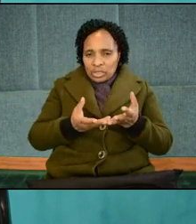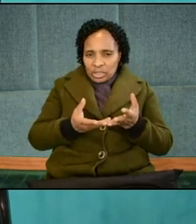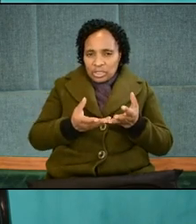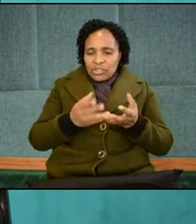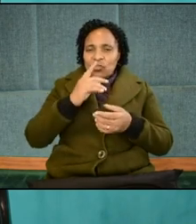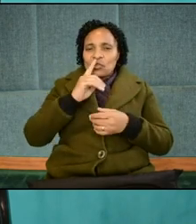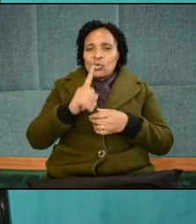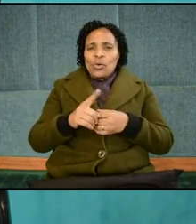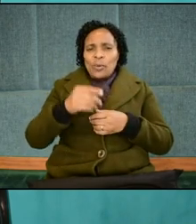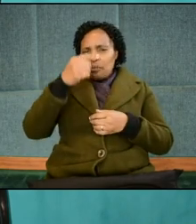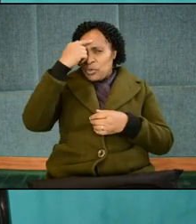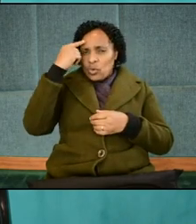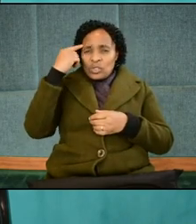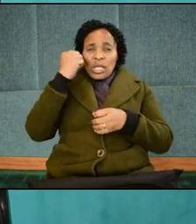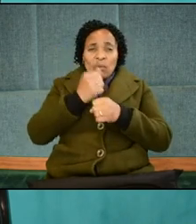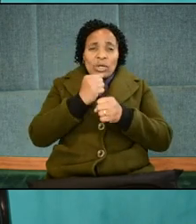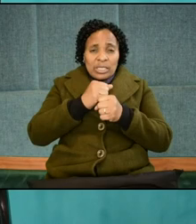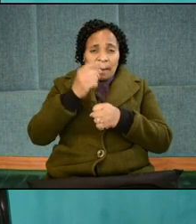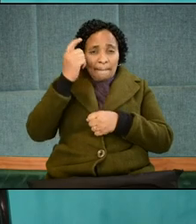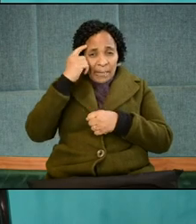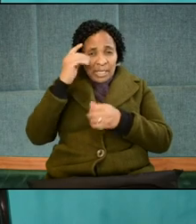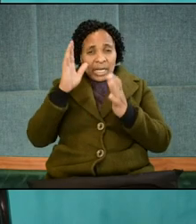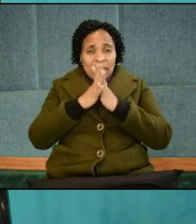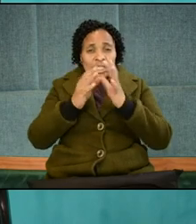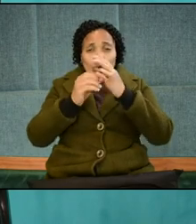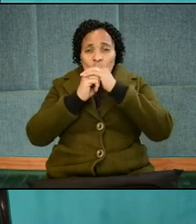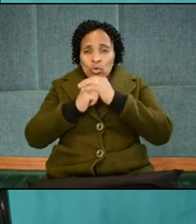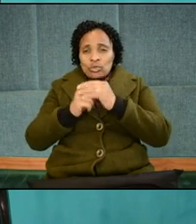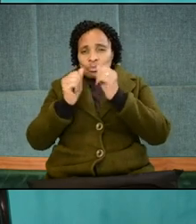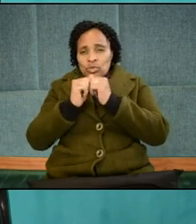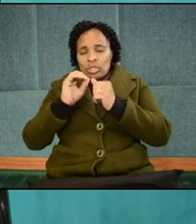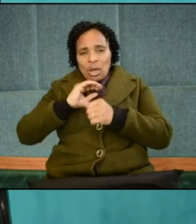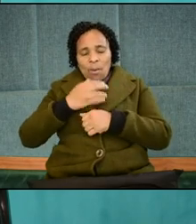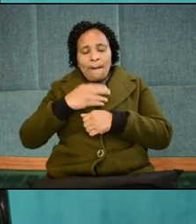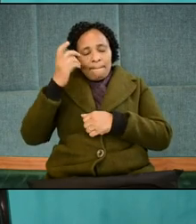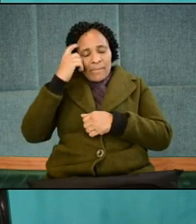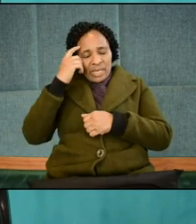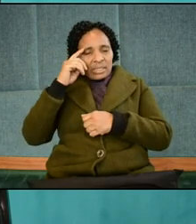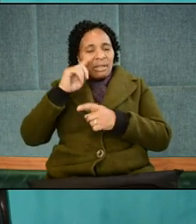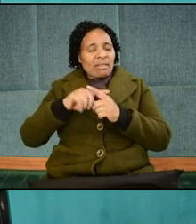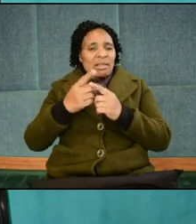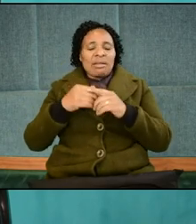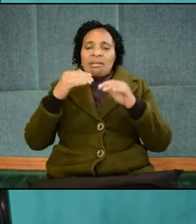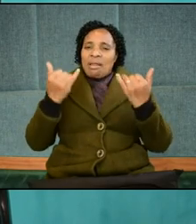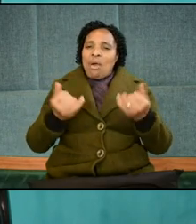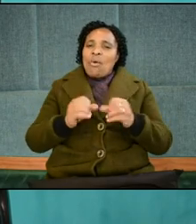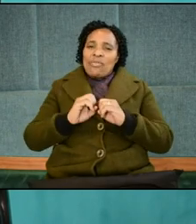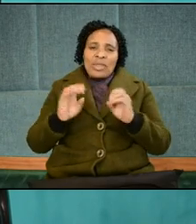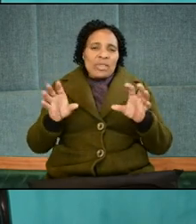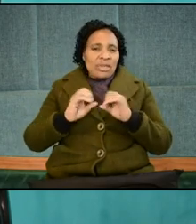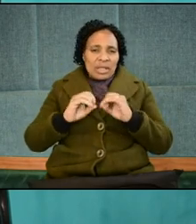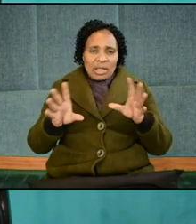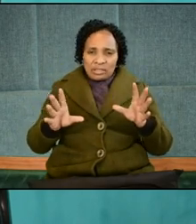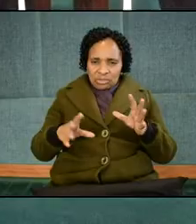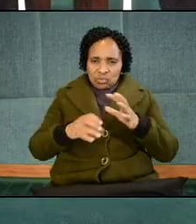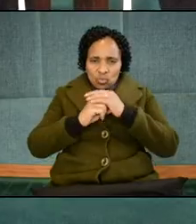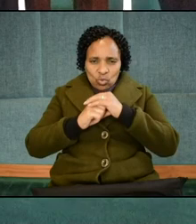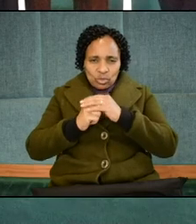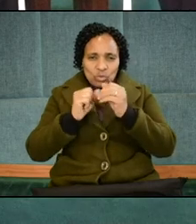So because they're dealing with the mind and we worship God with our minds, mm-hmm. then now there's nothing to worship God with.